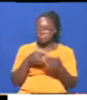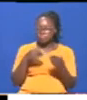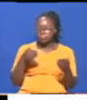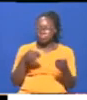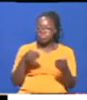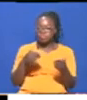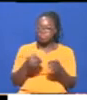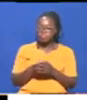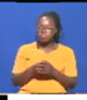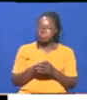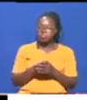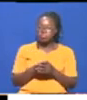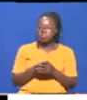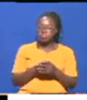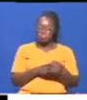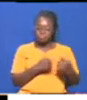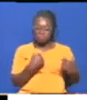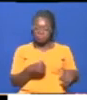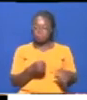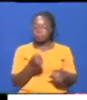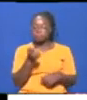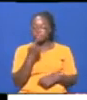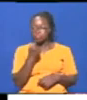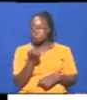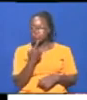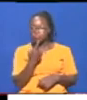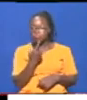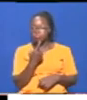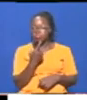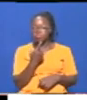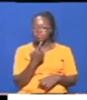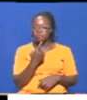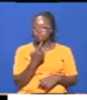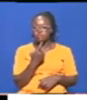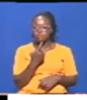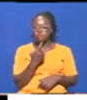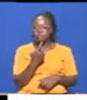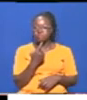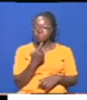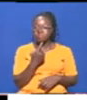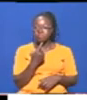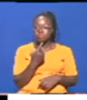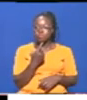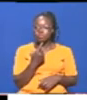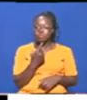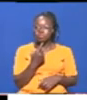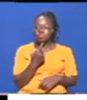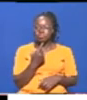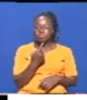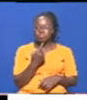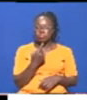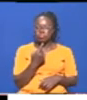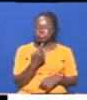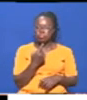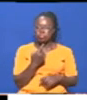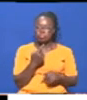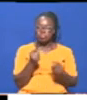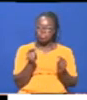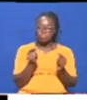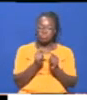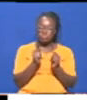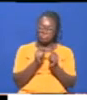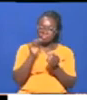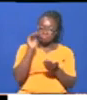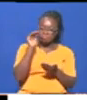CNS, the cardiovascular drugs, you know, and of course the different kind of painkiller, you know.